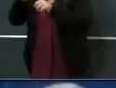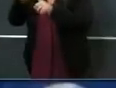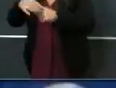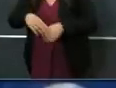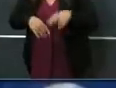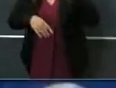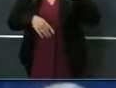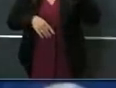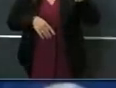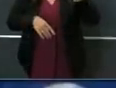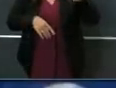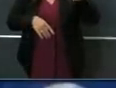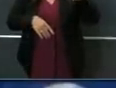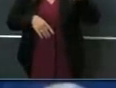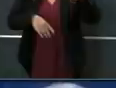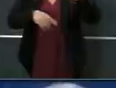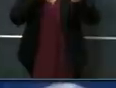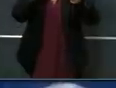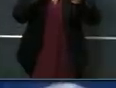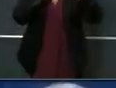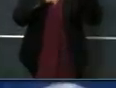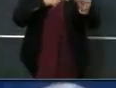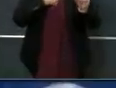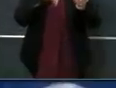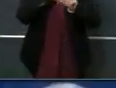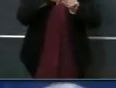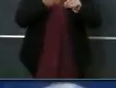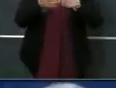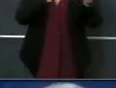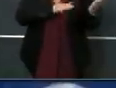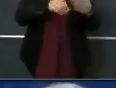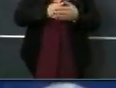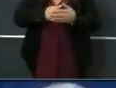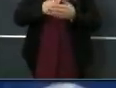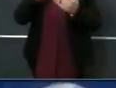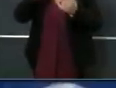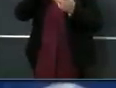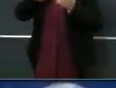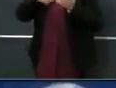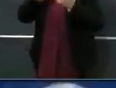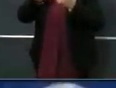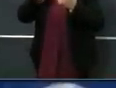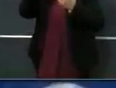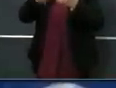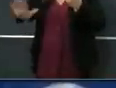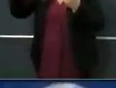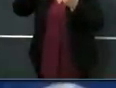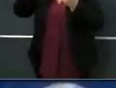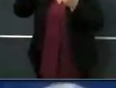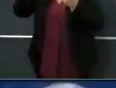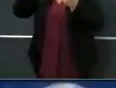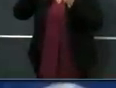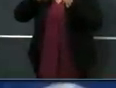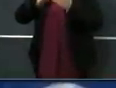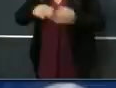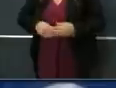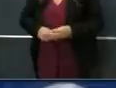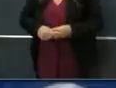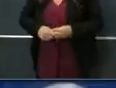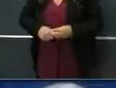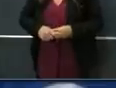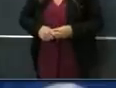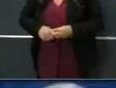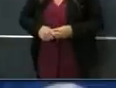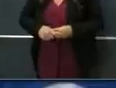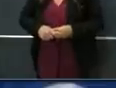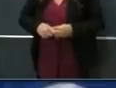sadly died. As it relates to the Asian community, it's roughly along the lines that we have